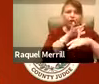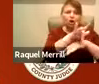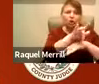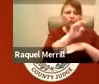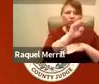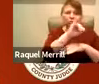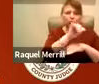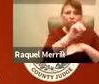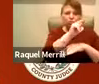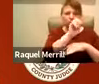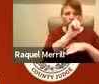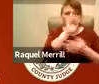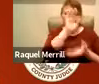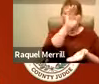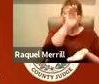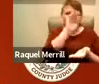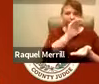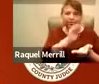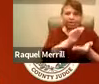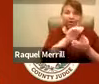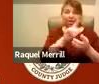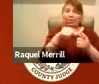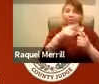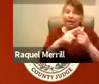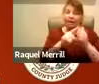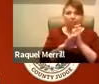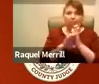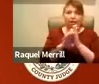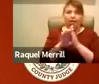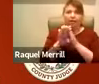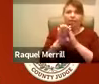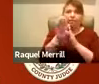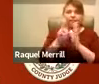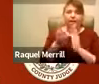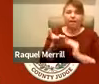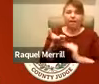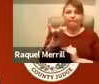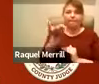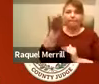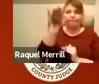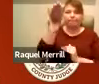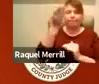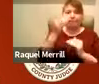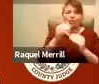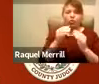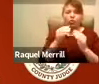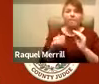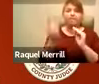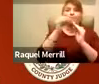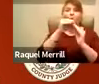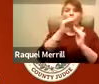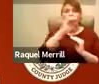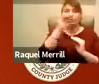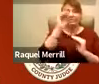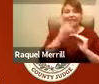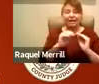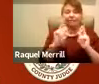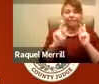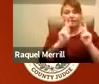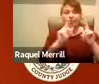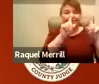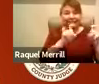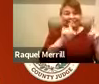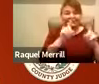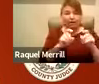June. And then it started rapidly going up, meaning that a greater percentage of the people that were being tested